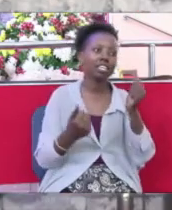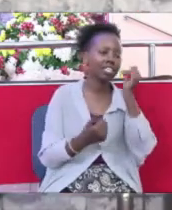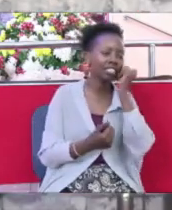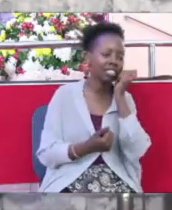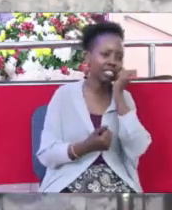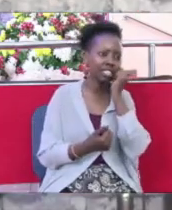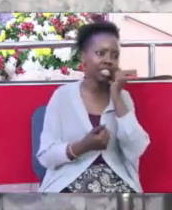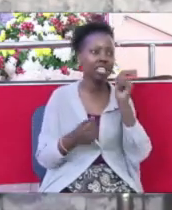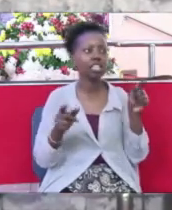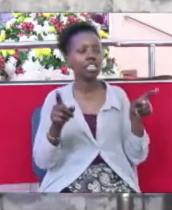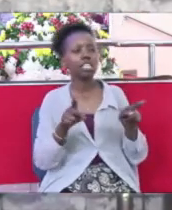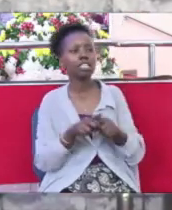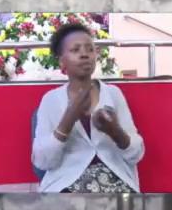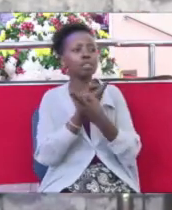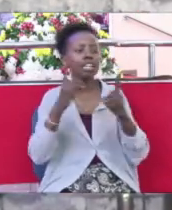even delivered them that were